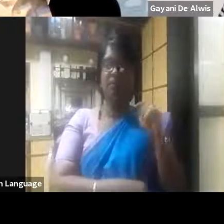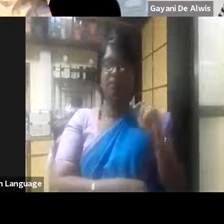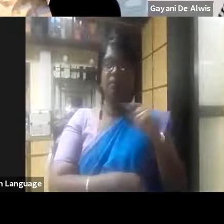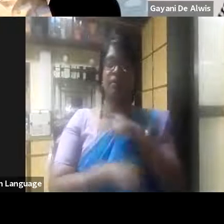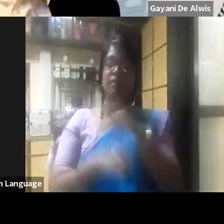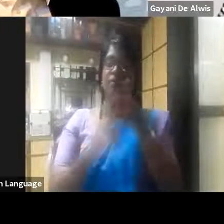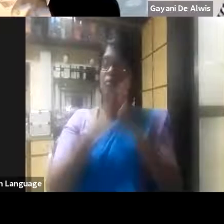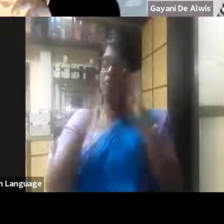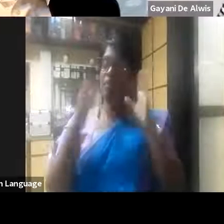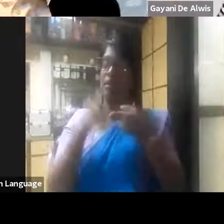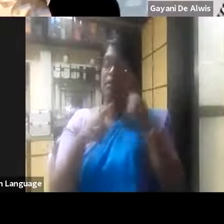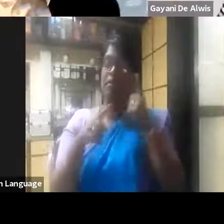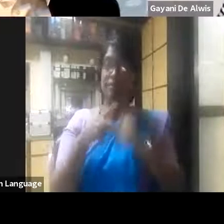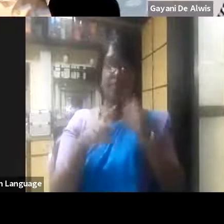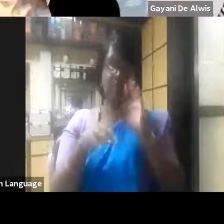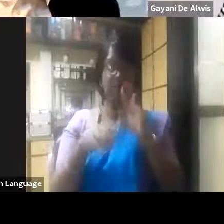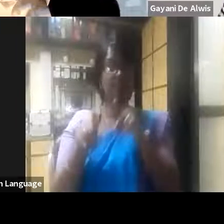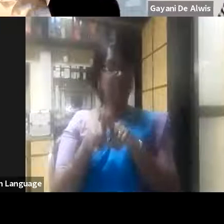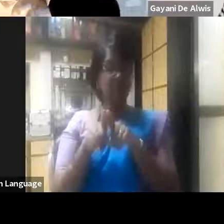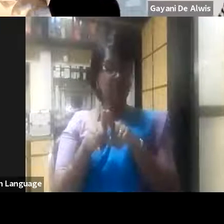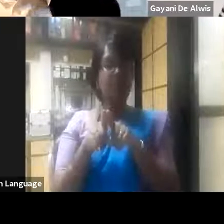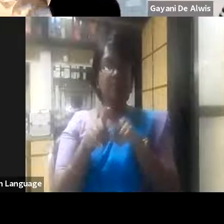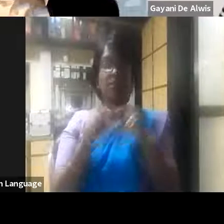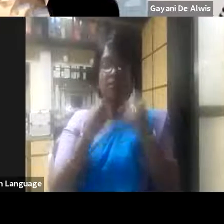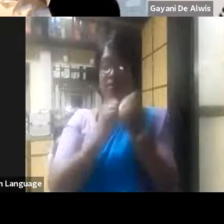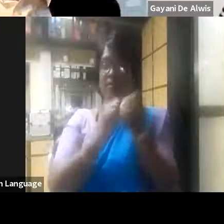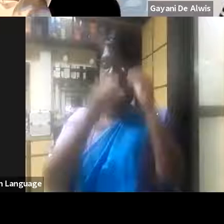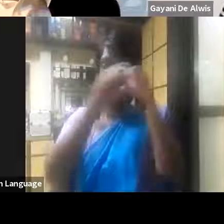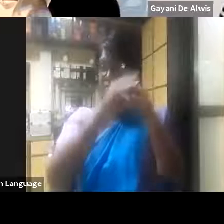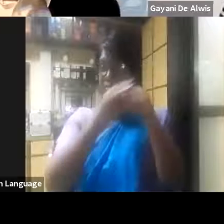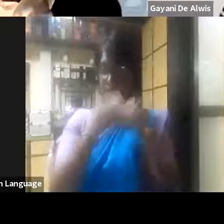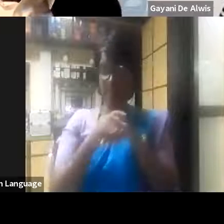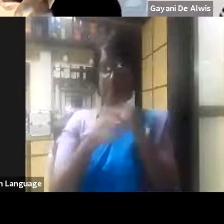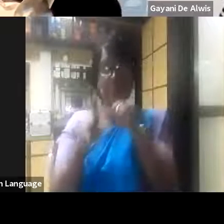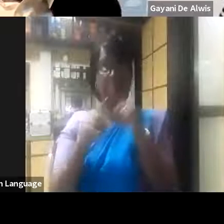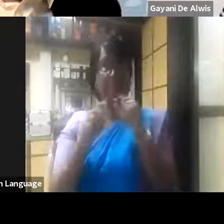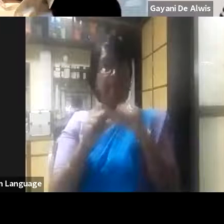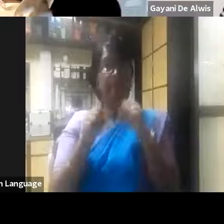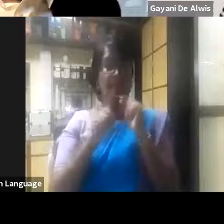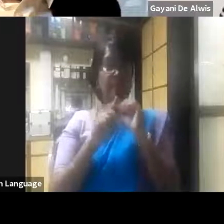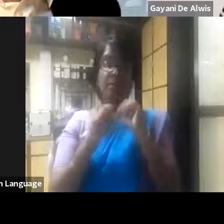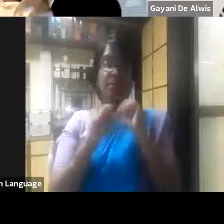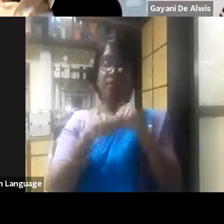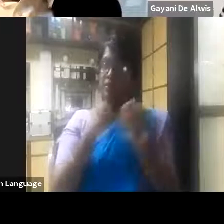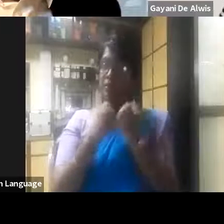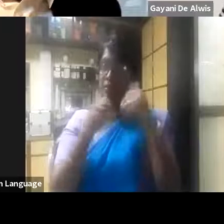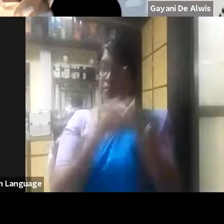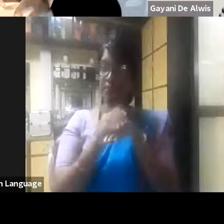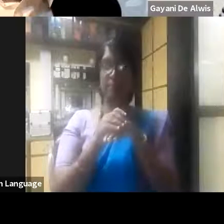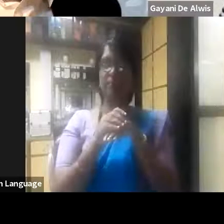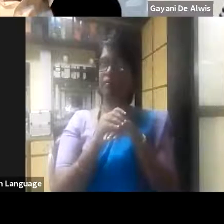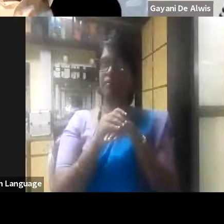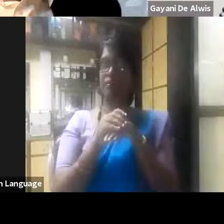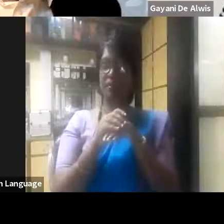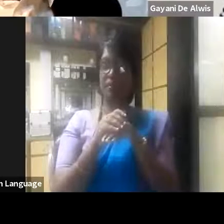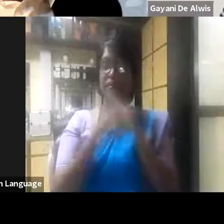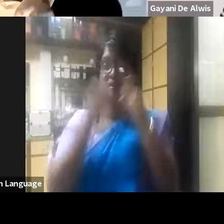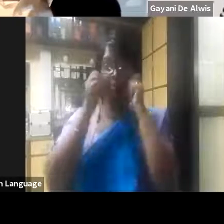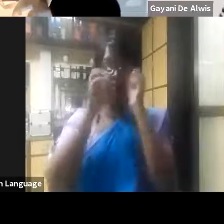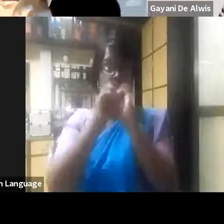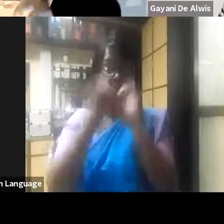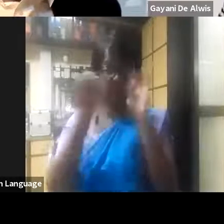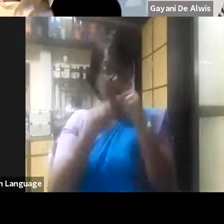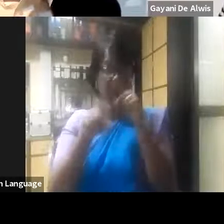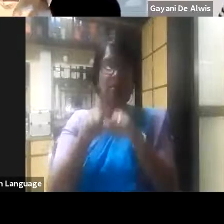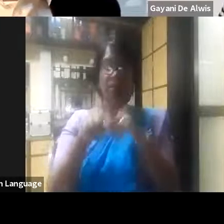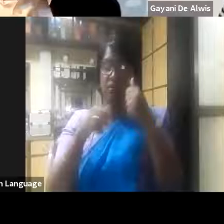examples, of industries and companies implementing and adhering to good